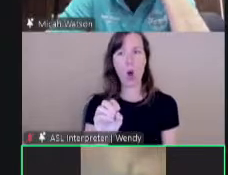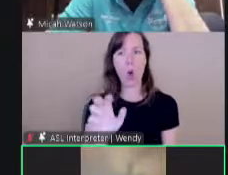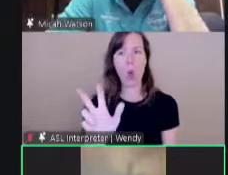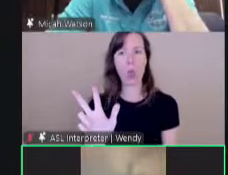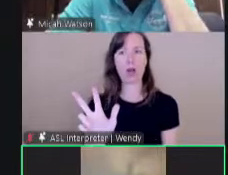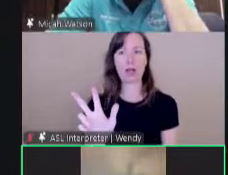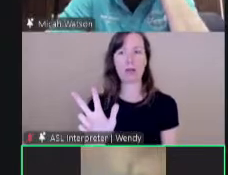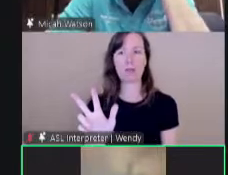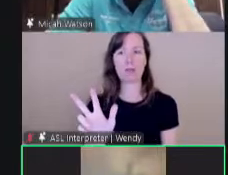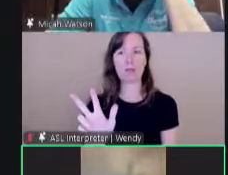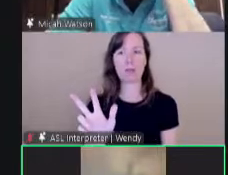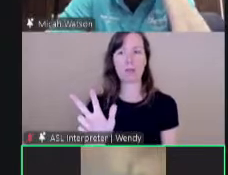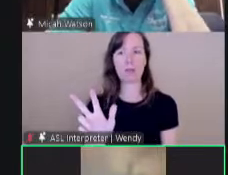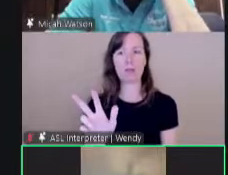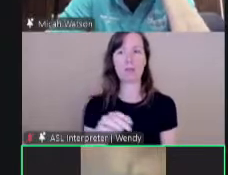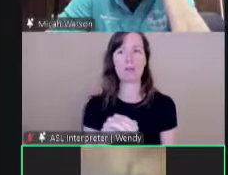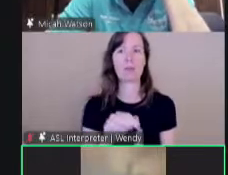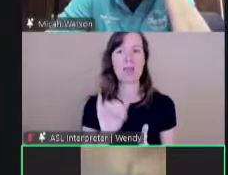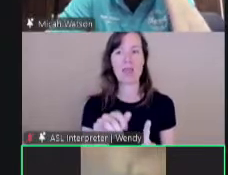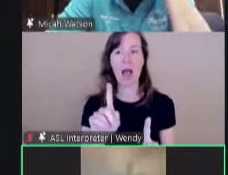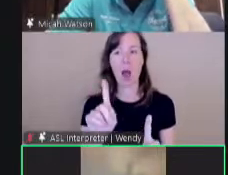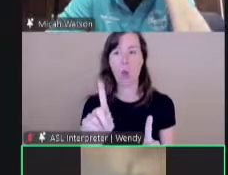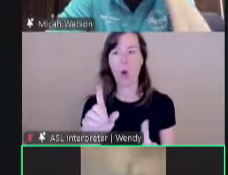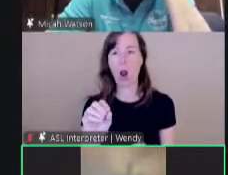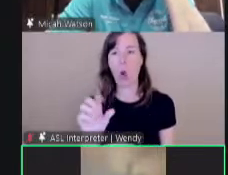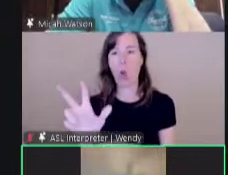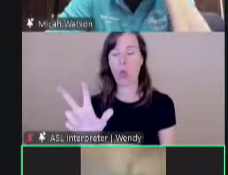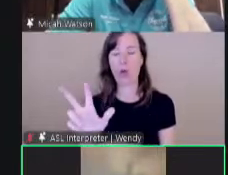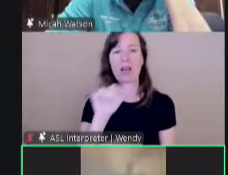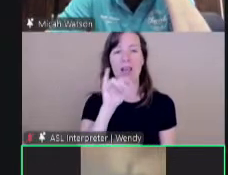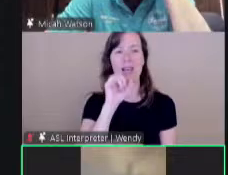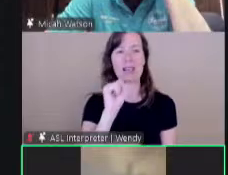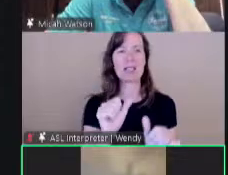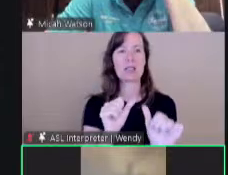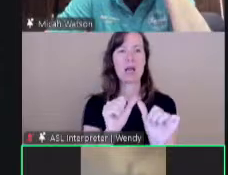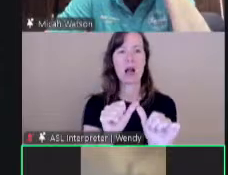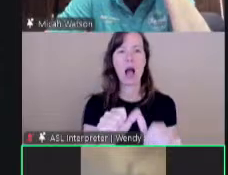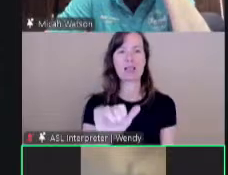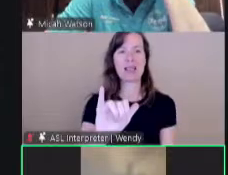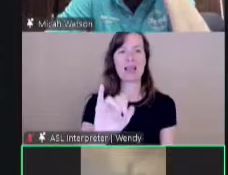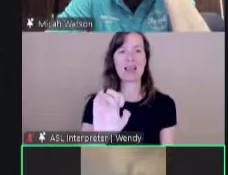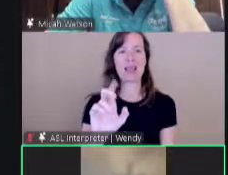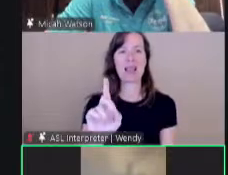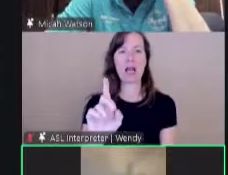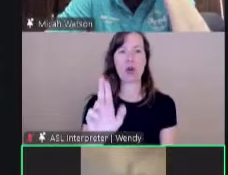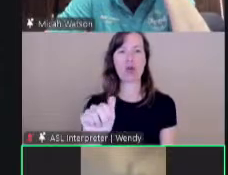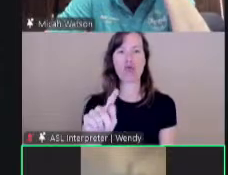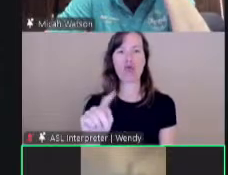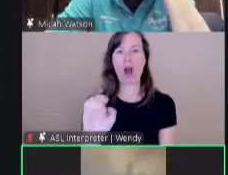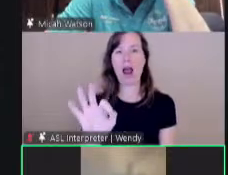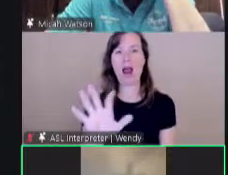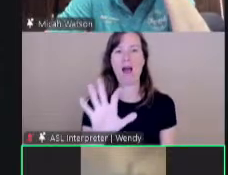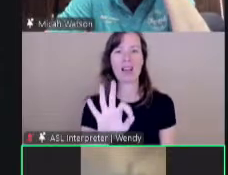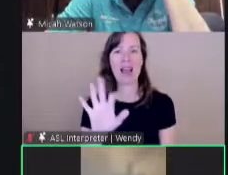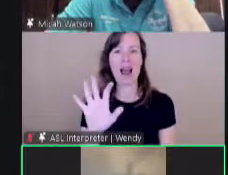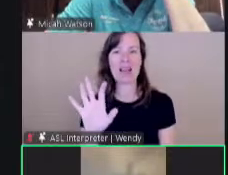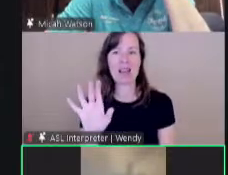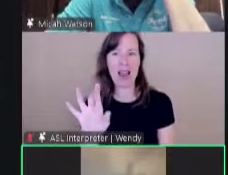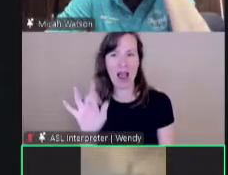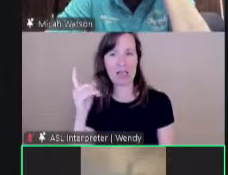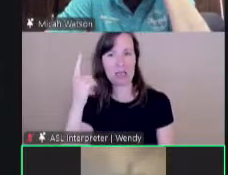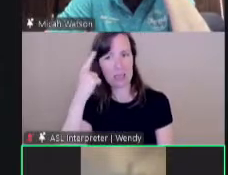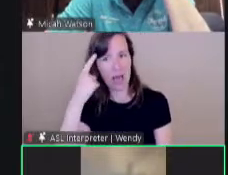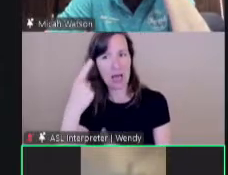the $1.03 comes from is the constant yield rate of 98 cents plus a